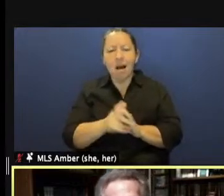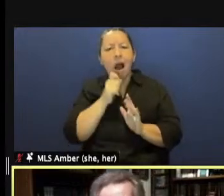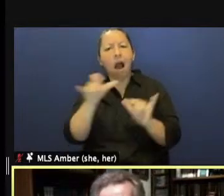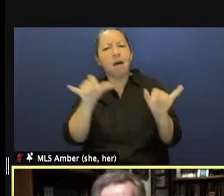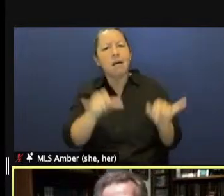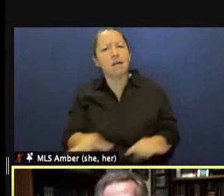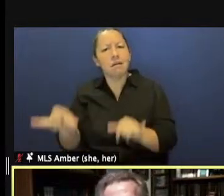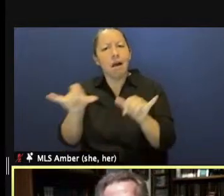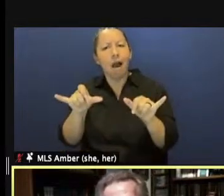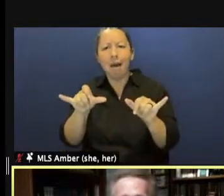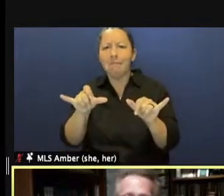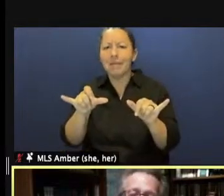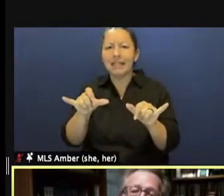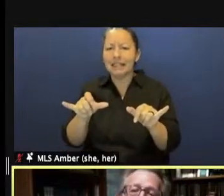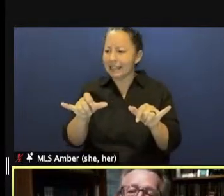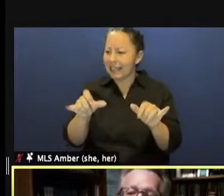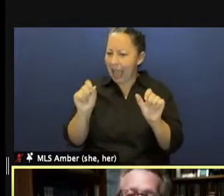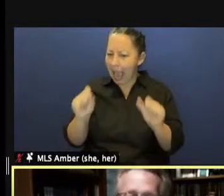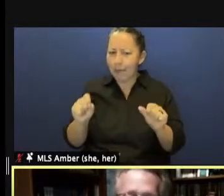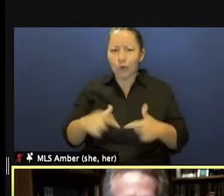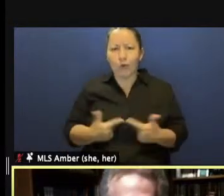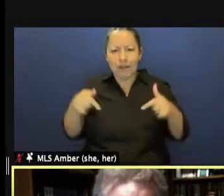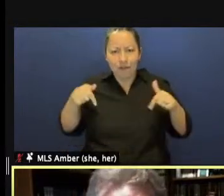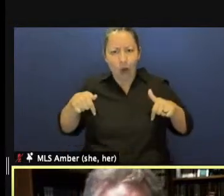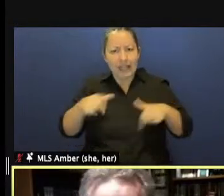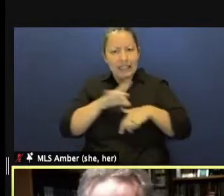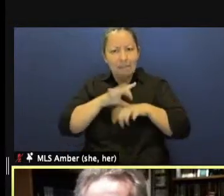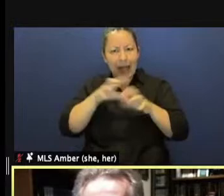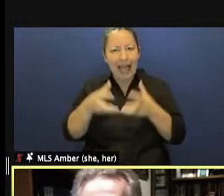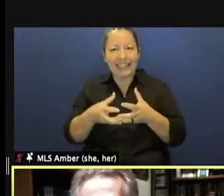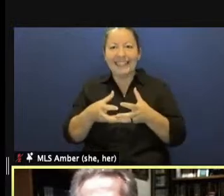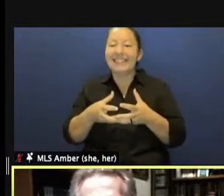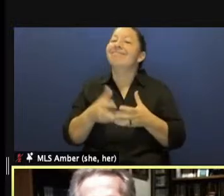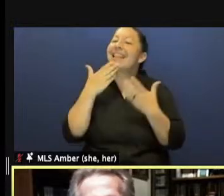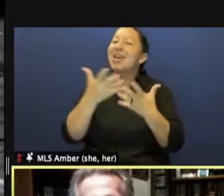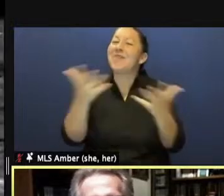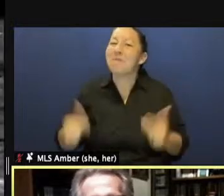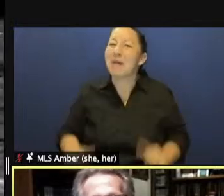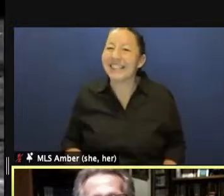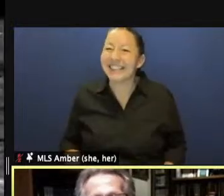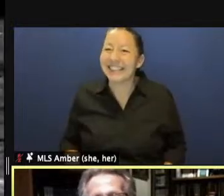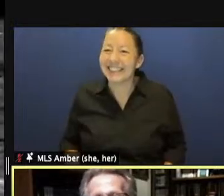uncommonly habitable here on Earth. Thank you very much.